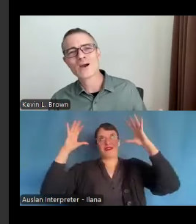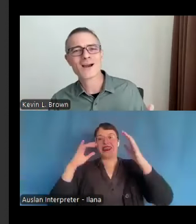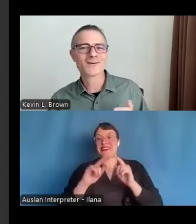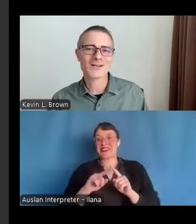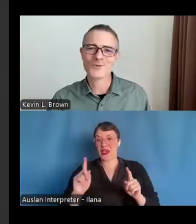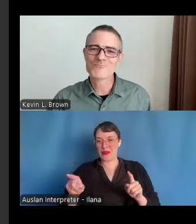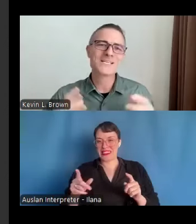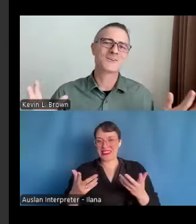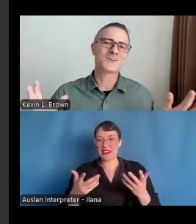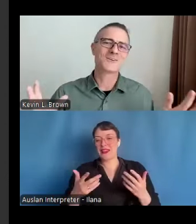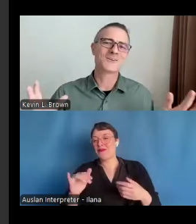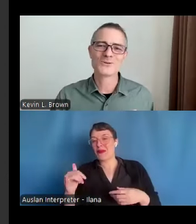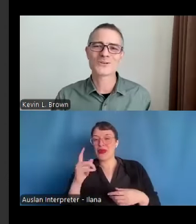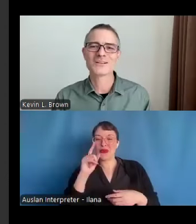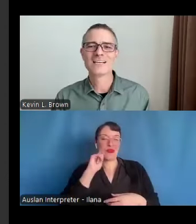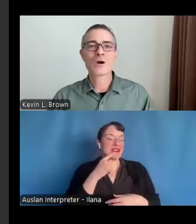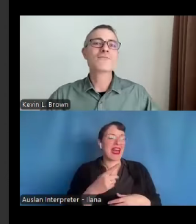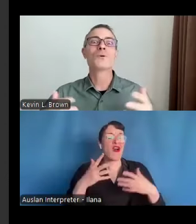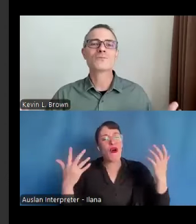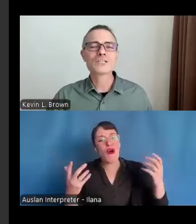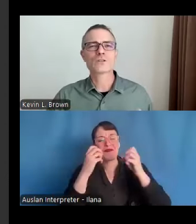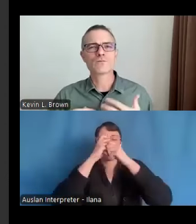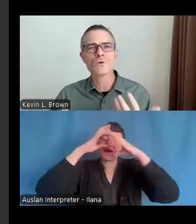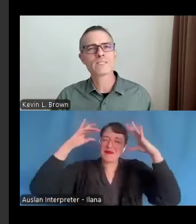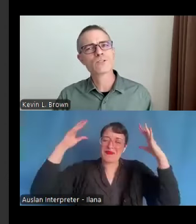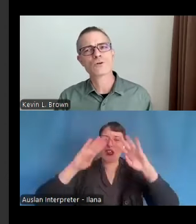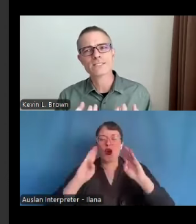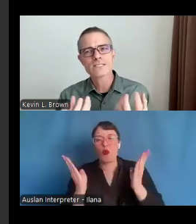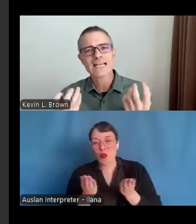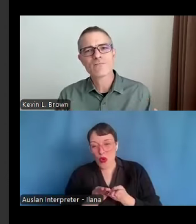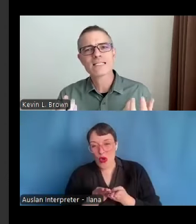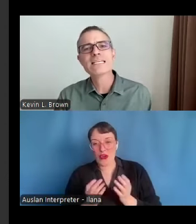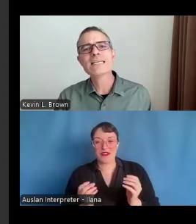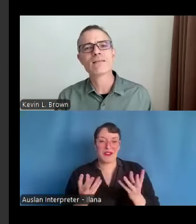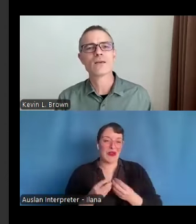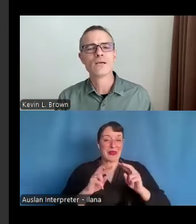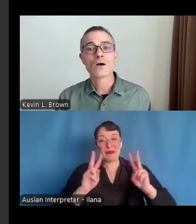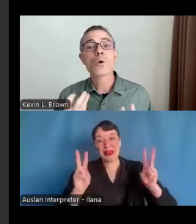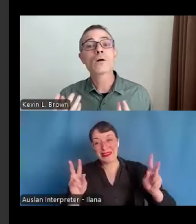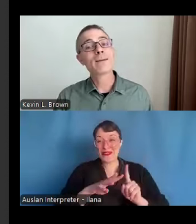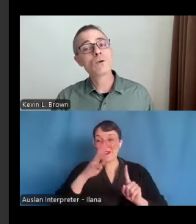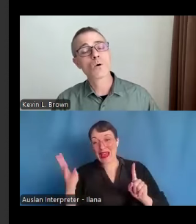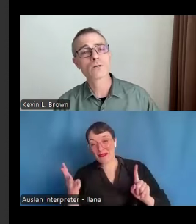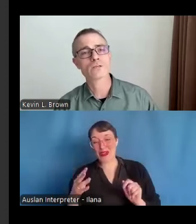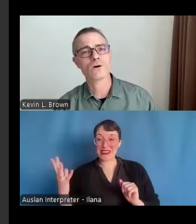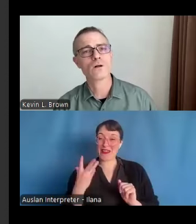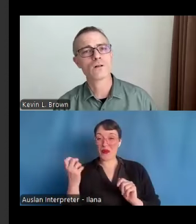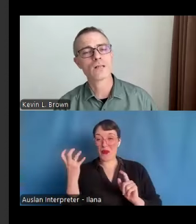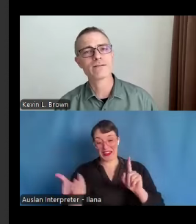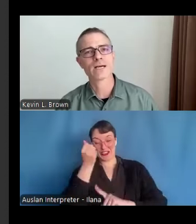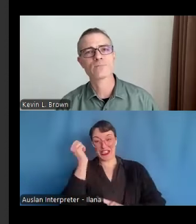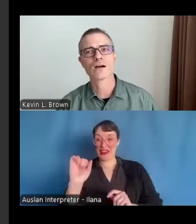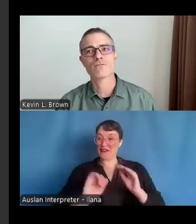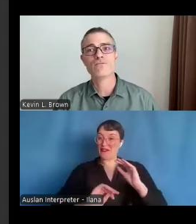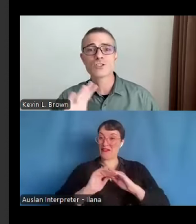world where, peace and rainbows, or where everyone reaches their full potential. It just doesn't have the teeth. Or maybe worse of all, a